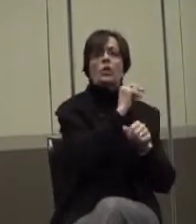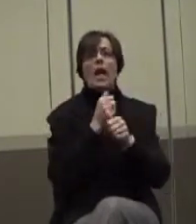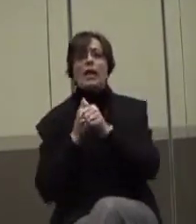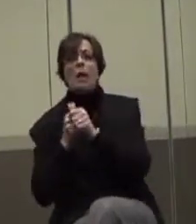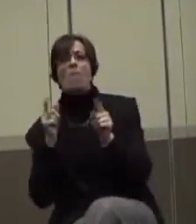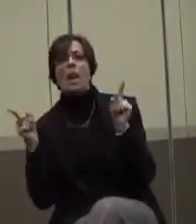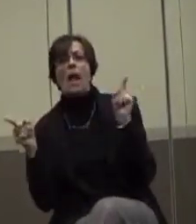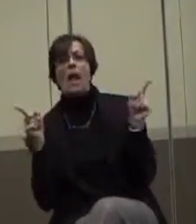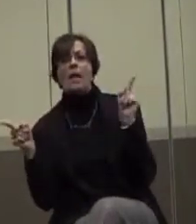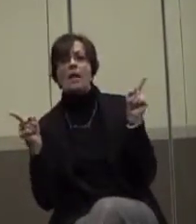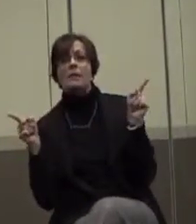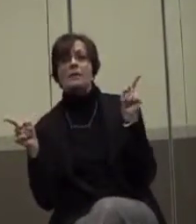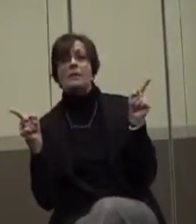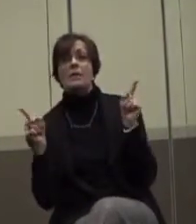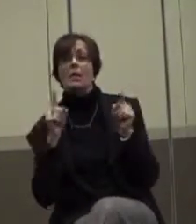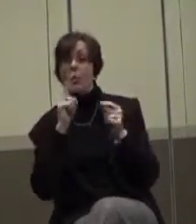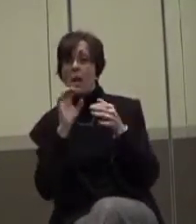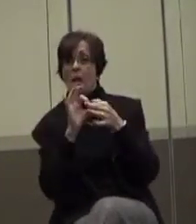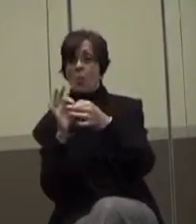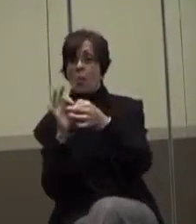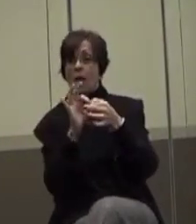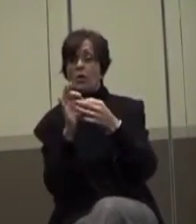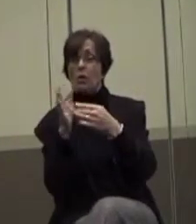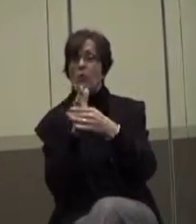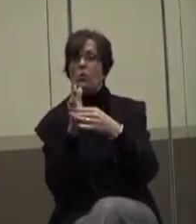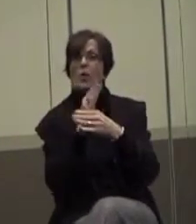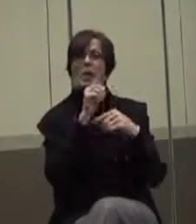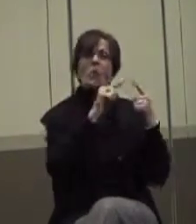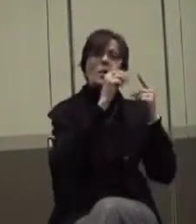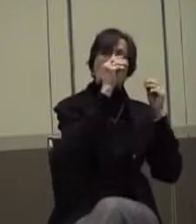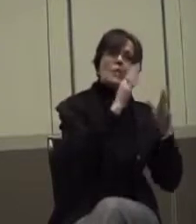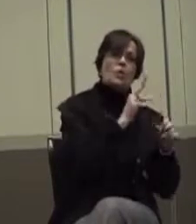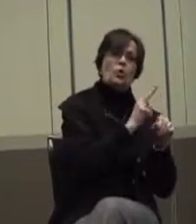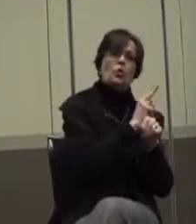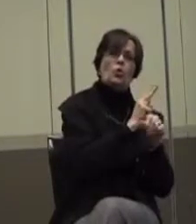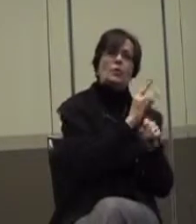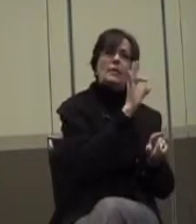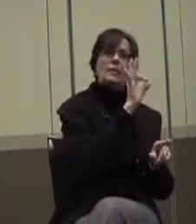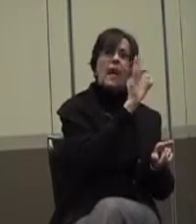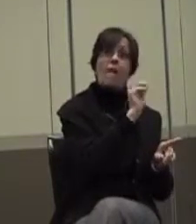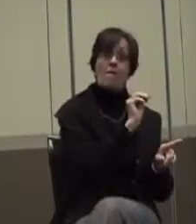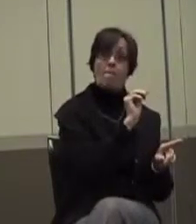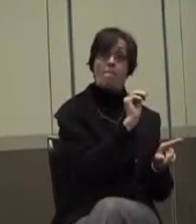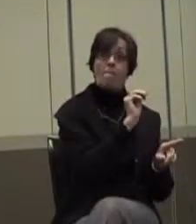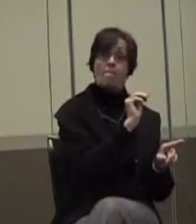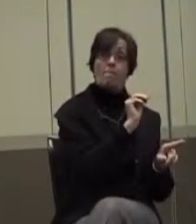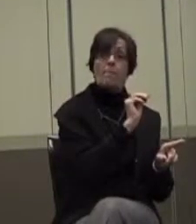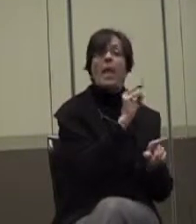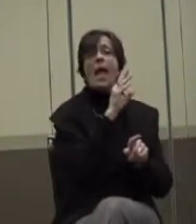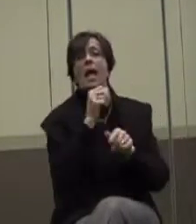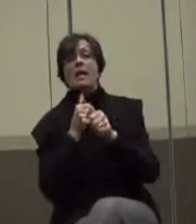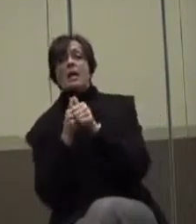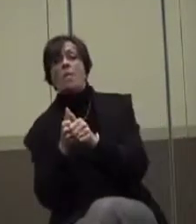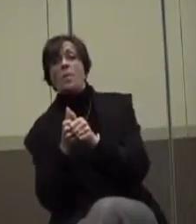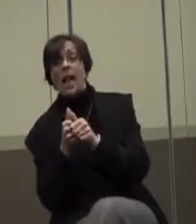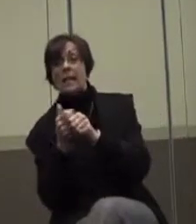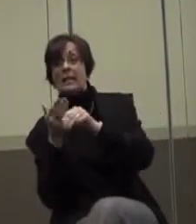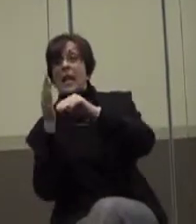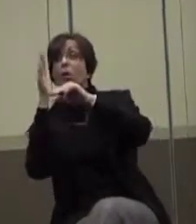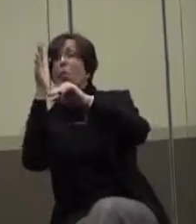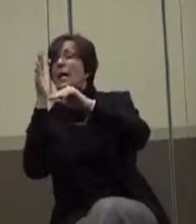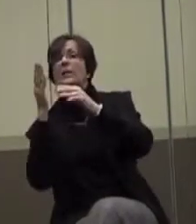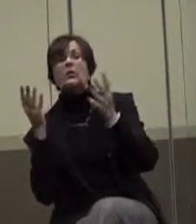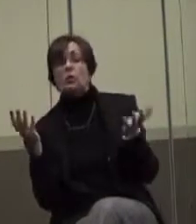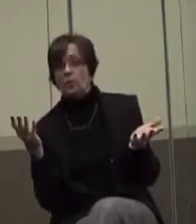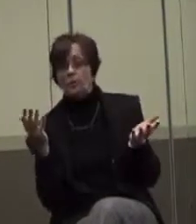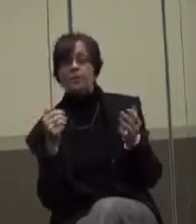Was there actually a correlation between when the teacher was using the FM system, would the compliance increase or